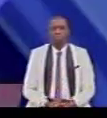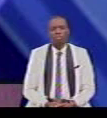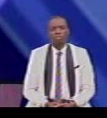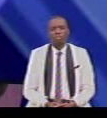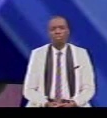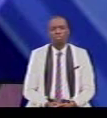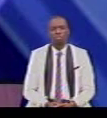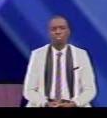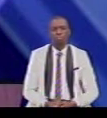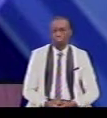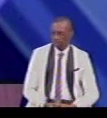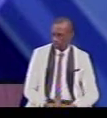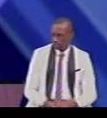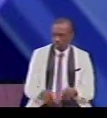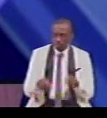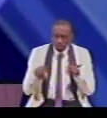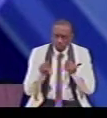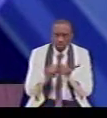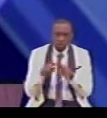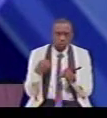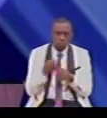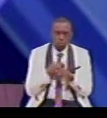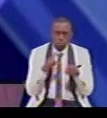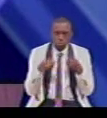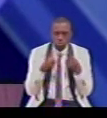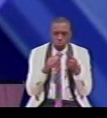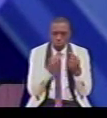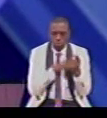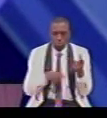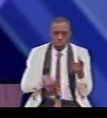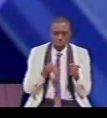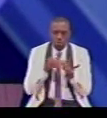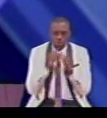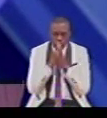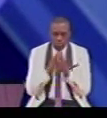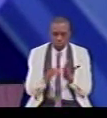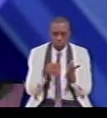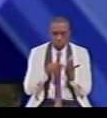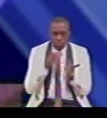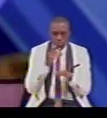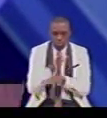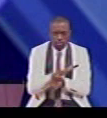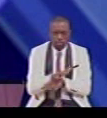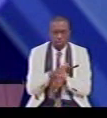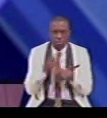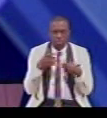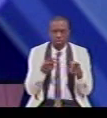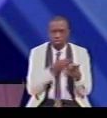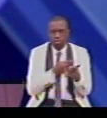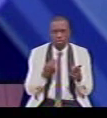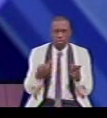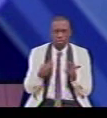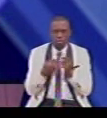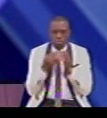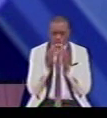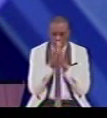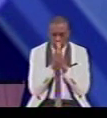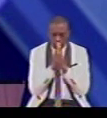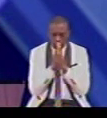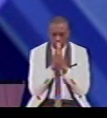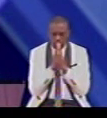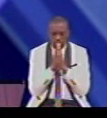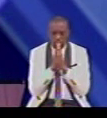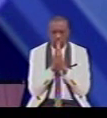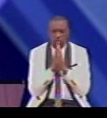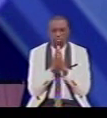as we go to the Lord in prayer this evening brethren let's bless the name of the Lord and I appreciate him that his salvation